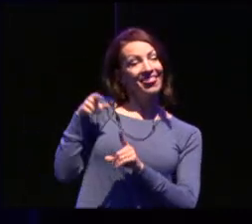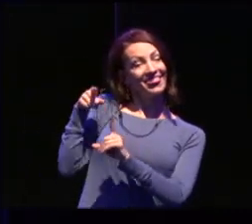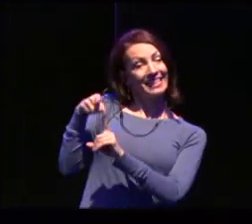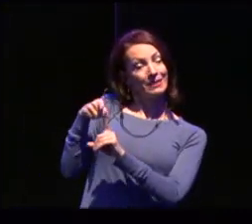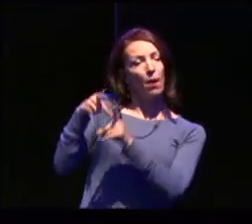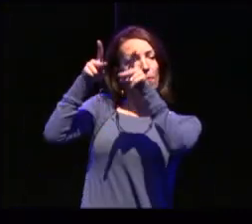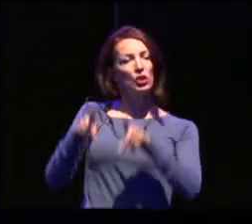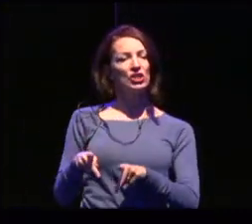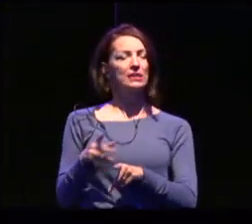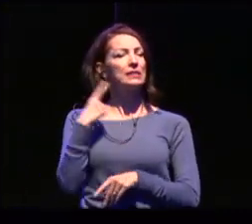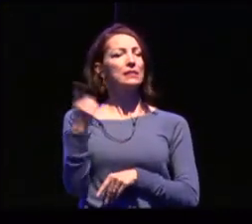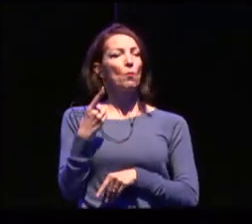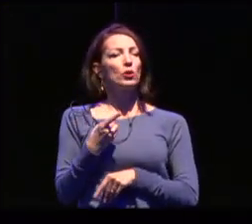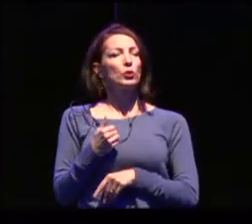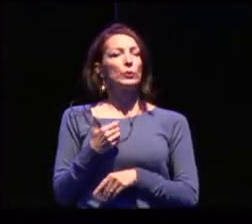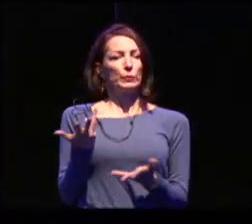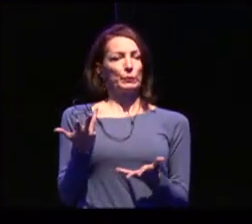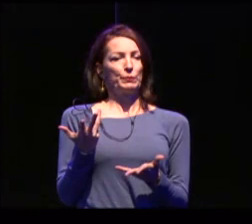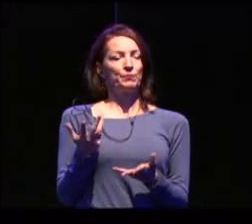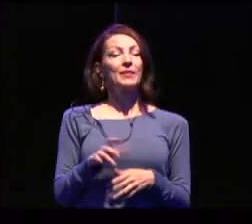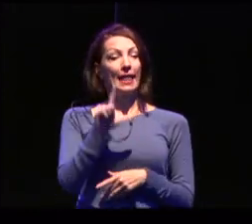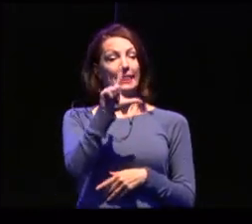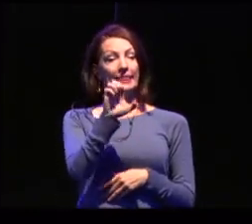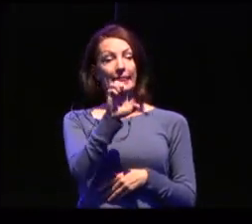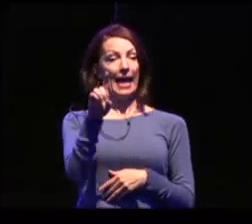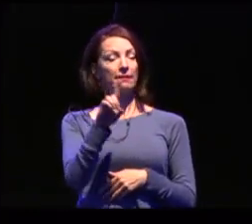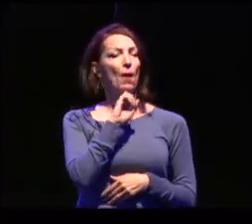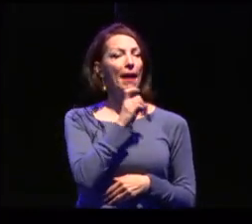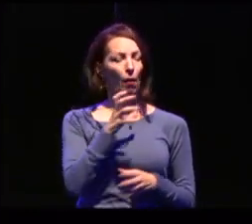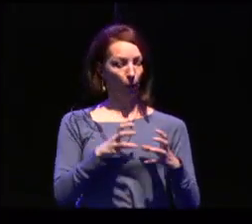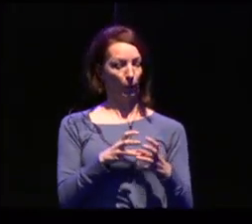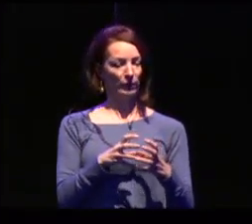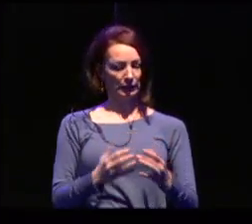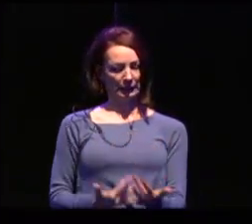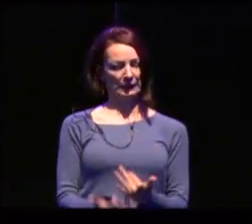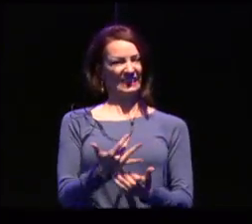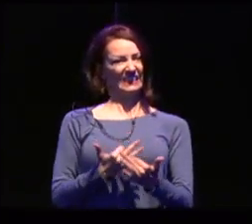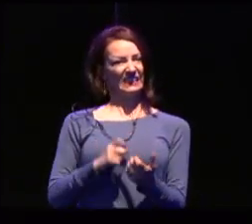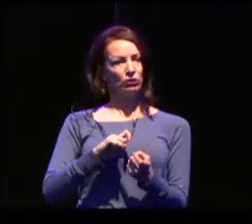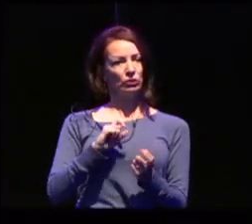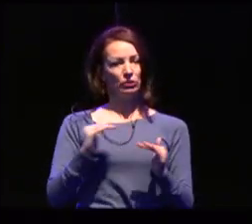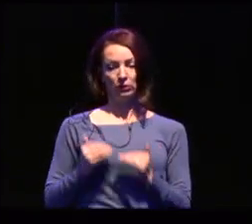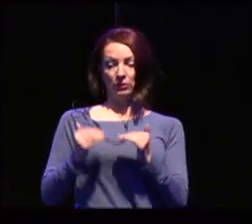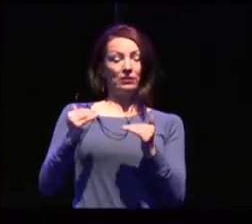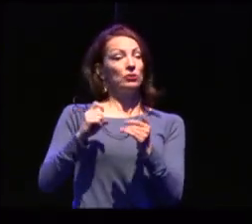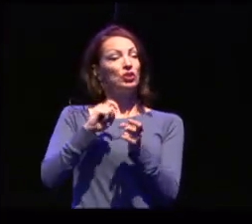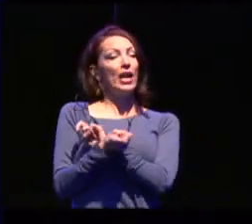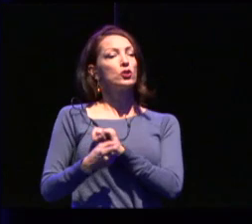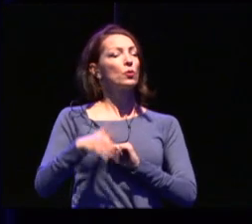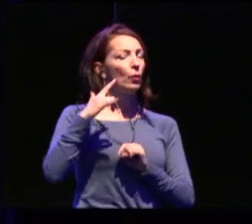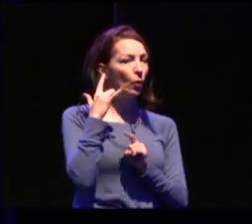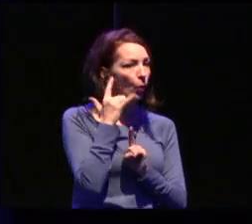is an individual that transmutes lead to gold. They're able to take that particular base